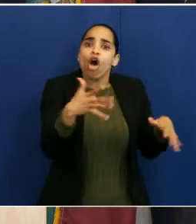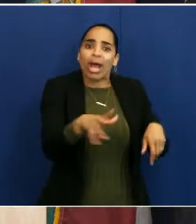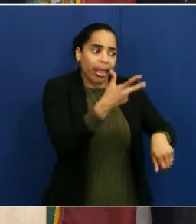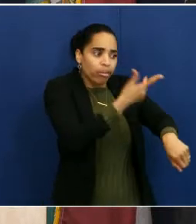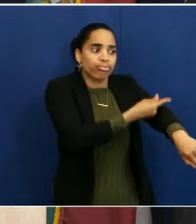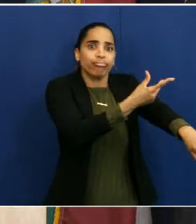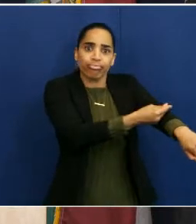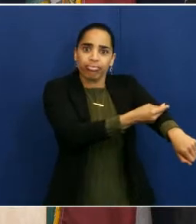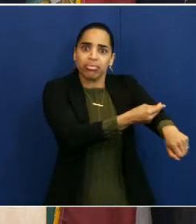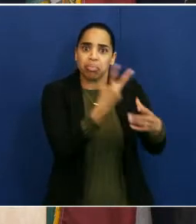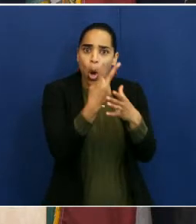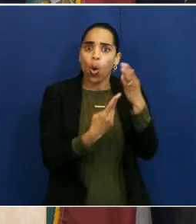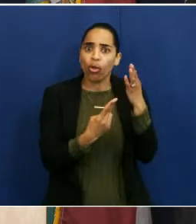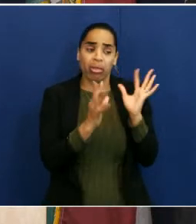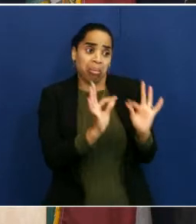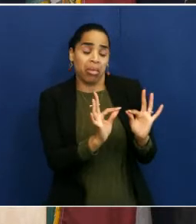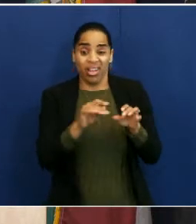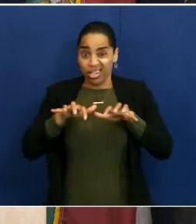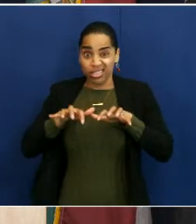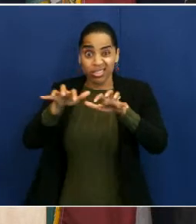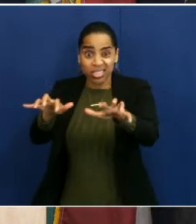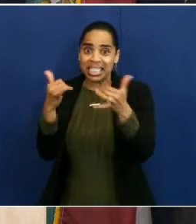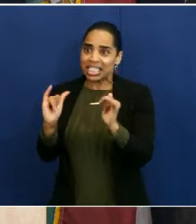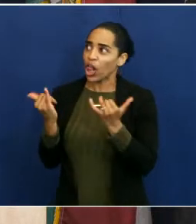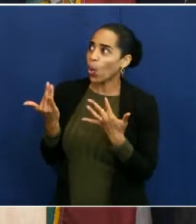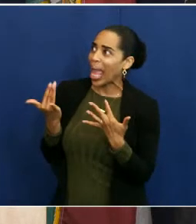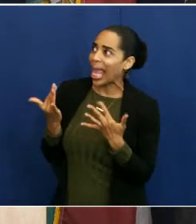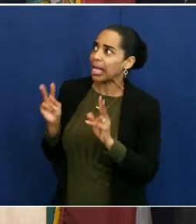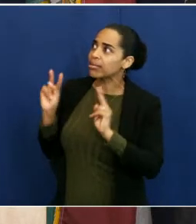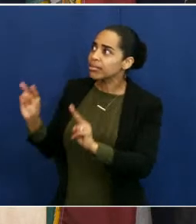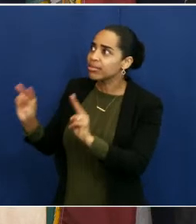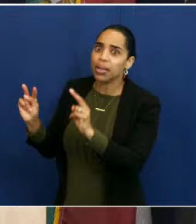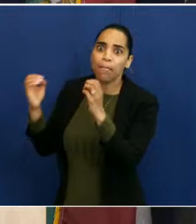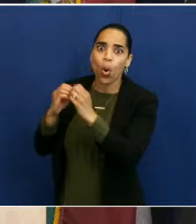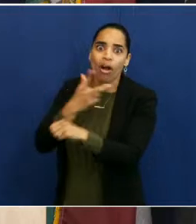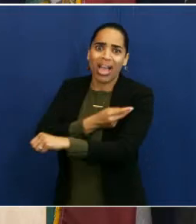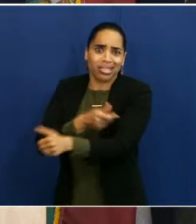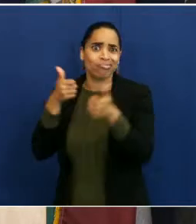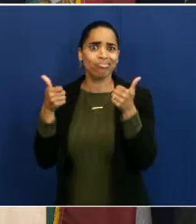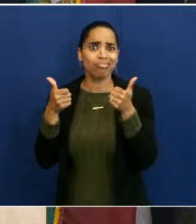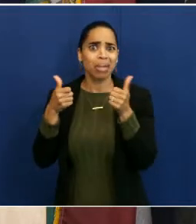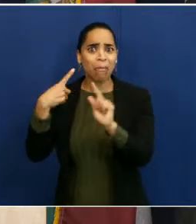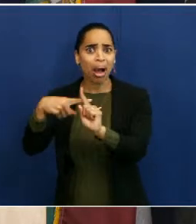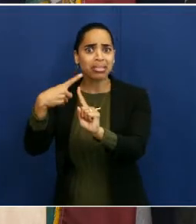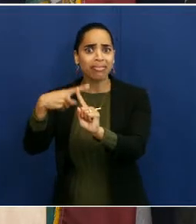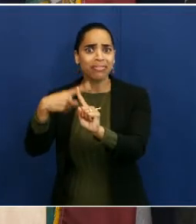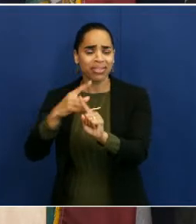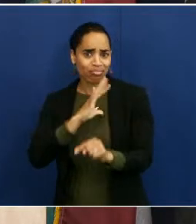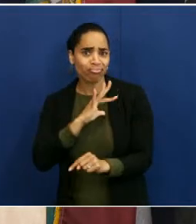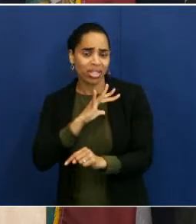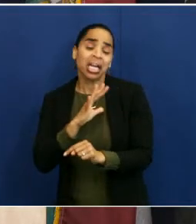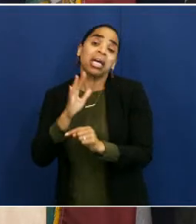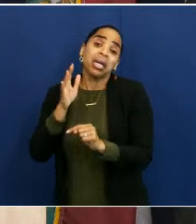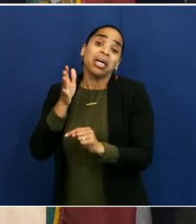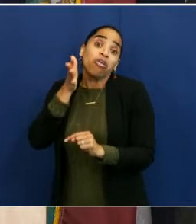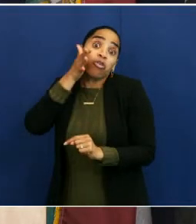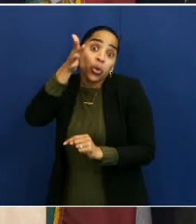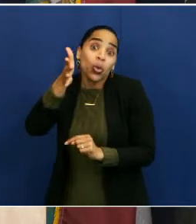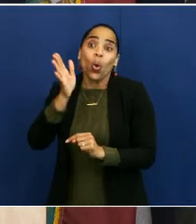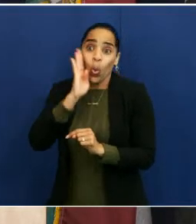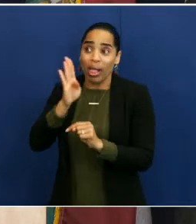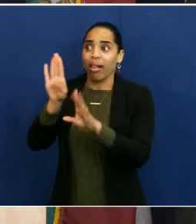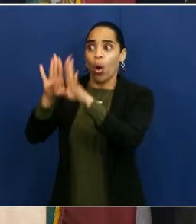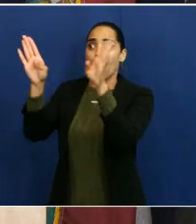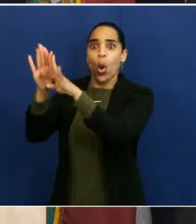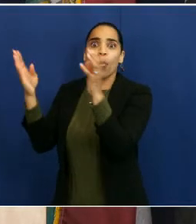continue to see tremendous demand, I think that is encouraging. At some point, there will be more first dose appointments